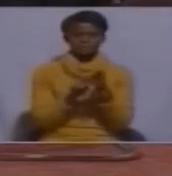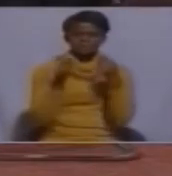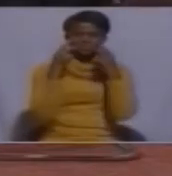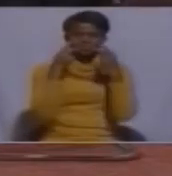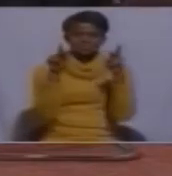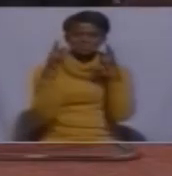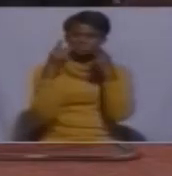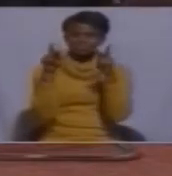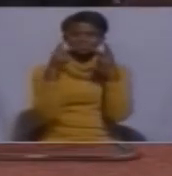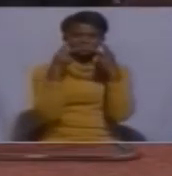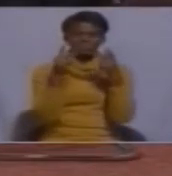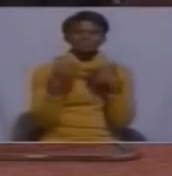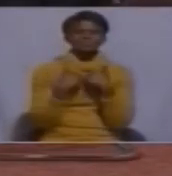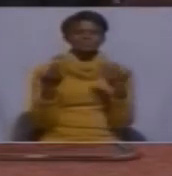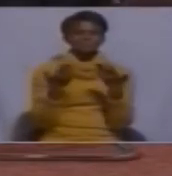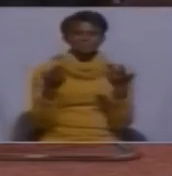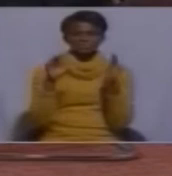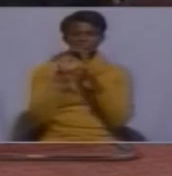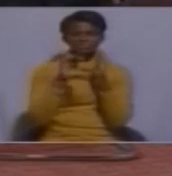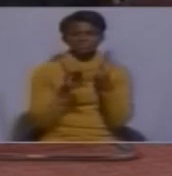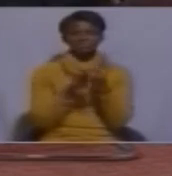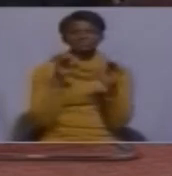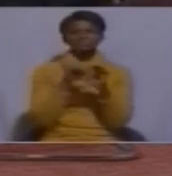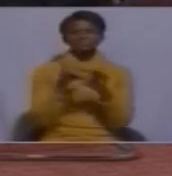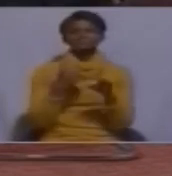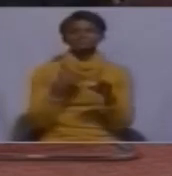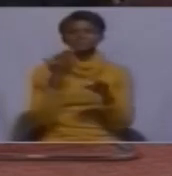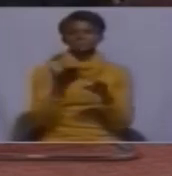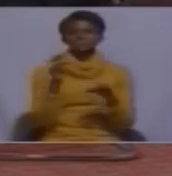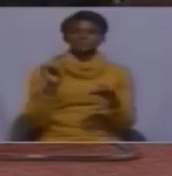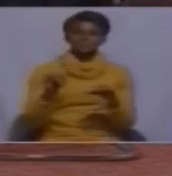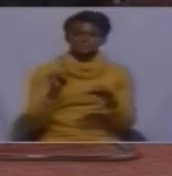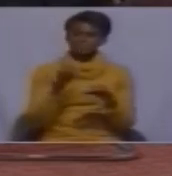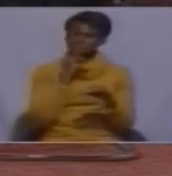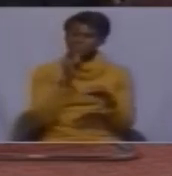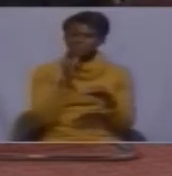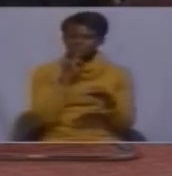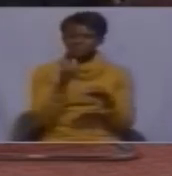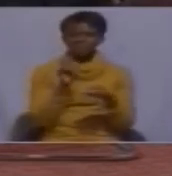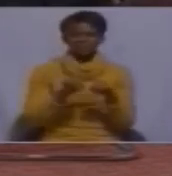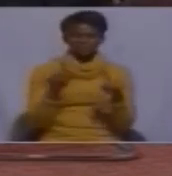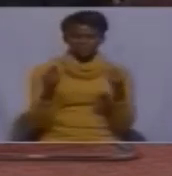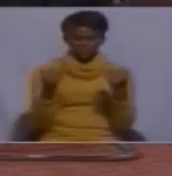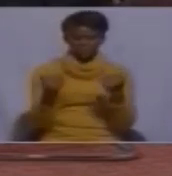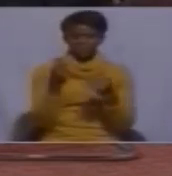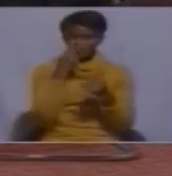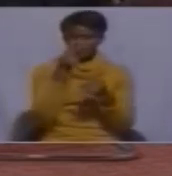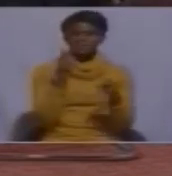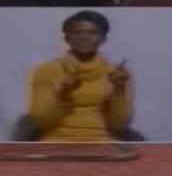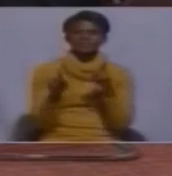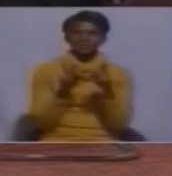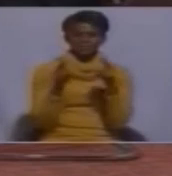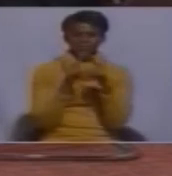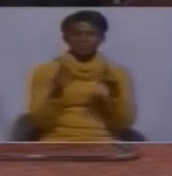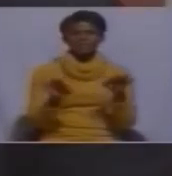as much as the actual document, the constitution. Yeah, maybe not. But if you look at the key provisions of